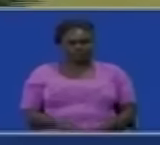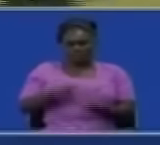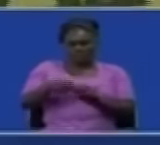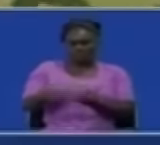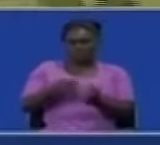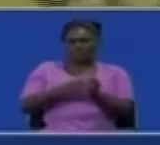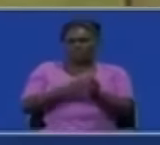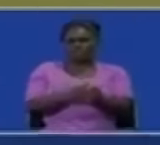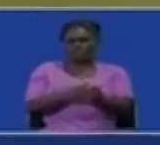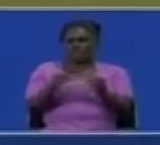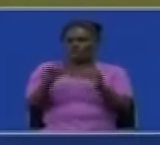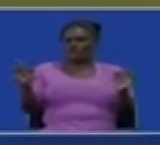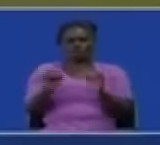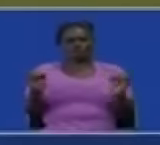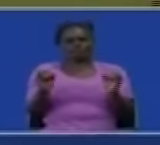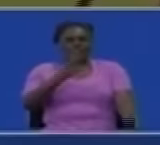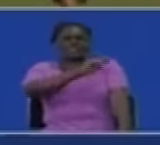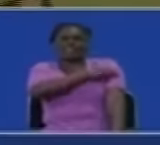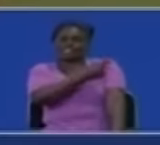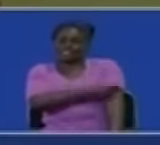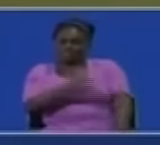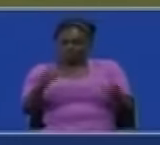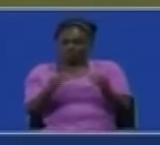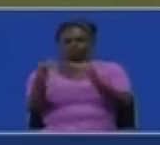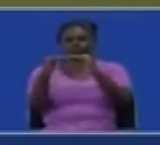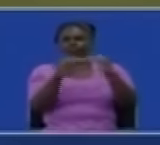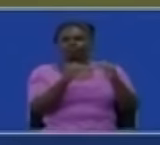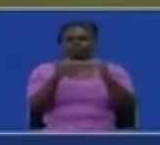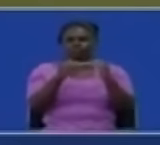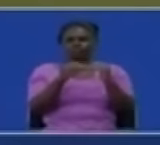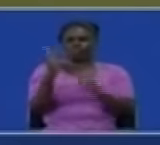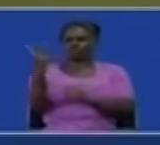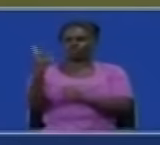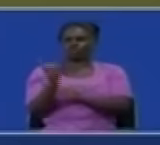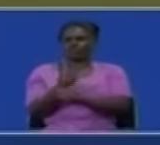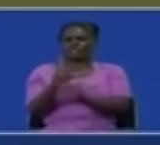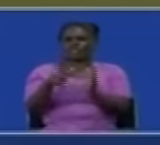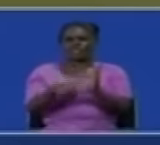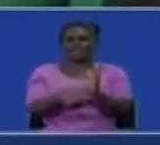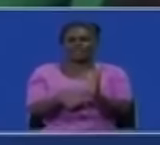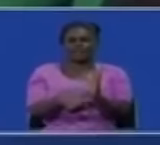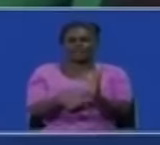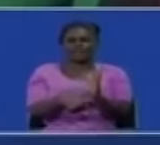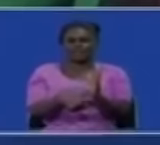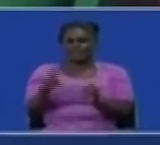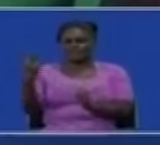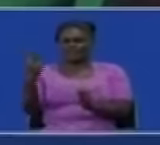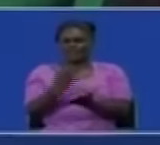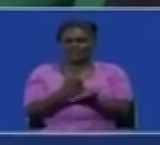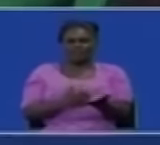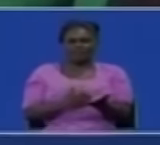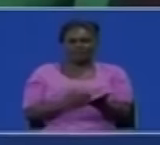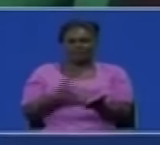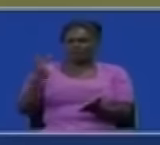Orange's lead, however, did not last long, as the Nigerian side grabbed an equalizer 2 minutes later. In the second half, Jane Ofula